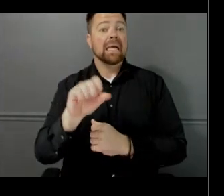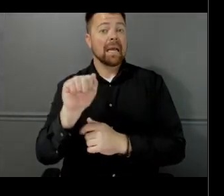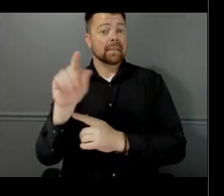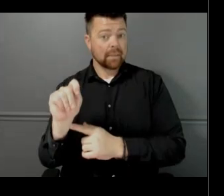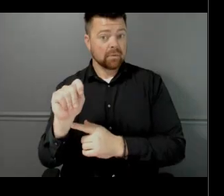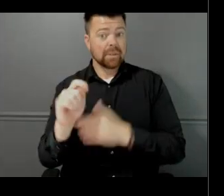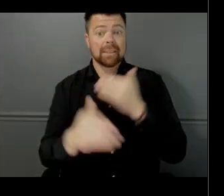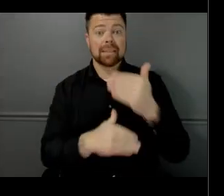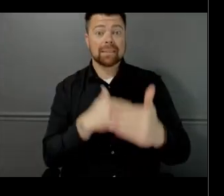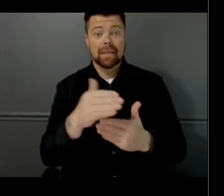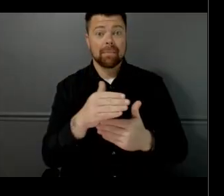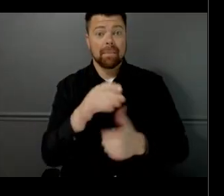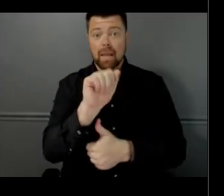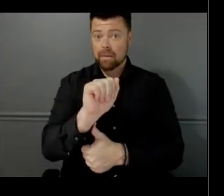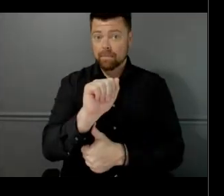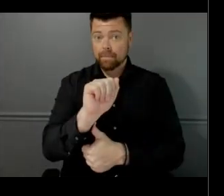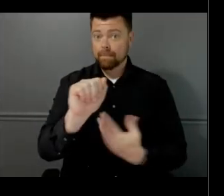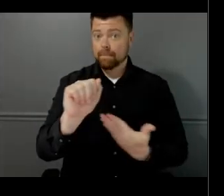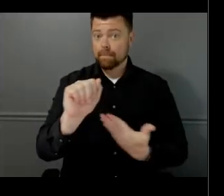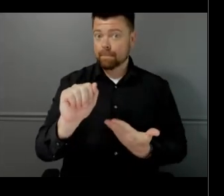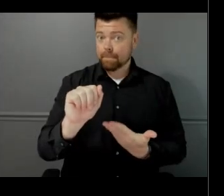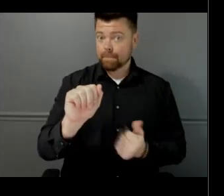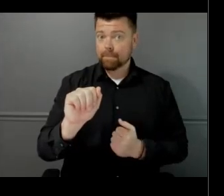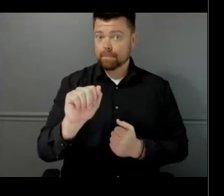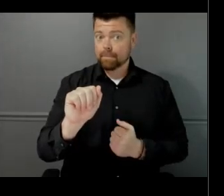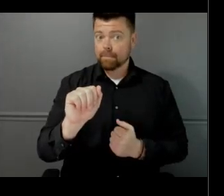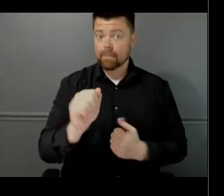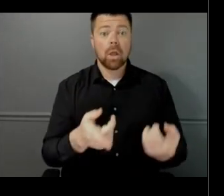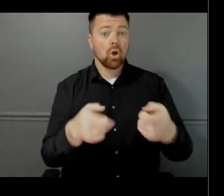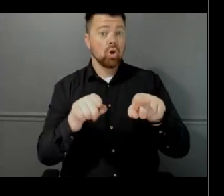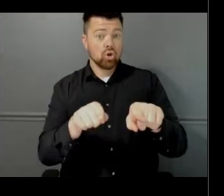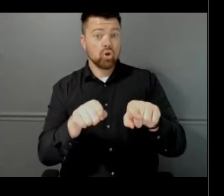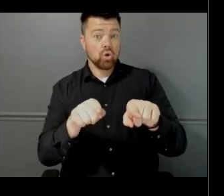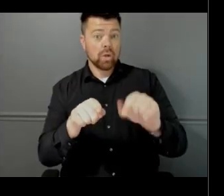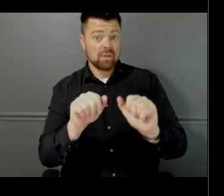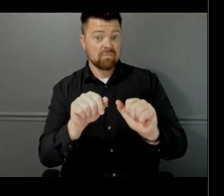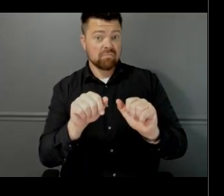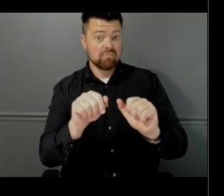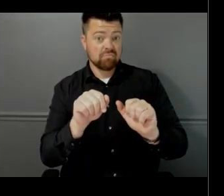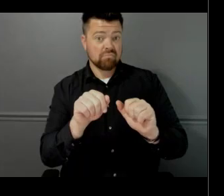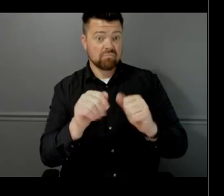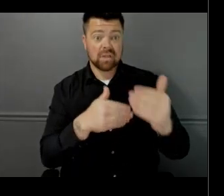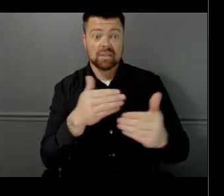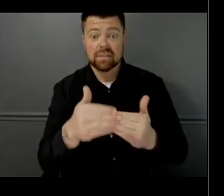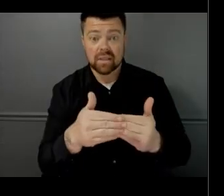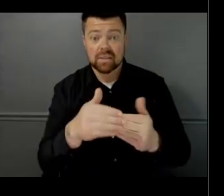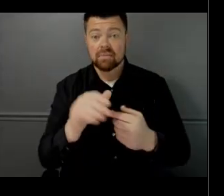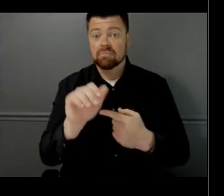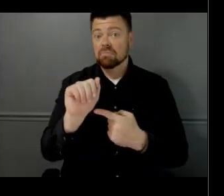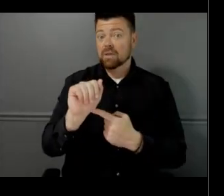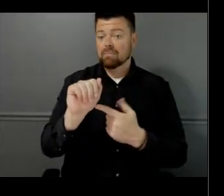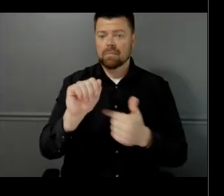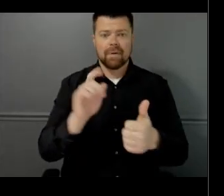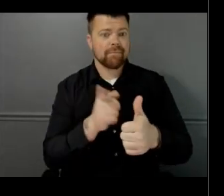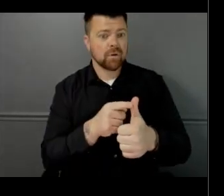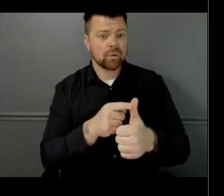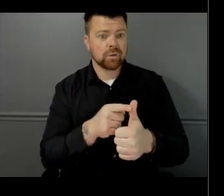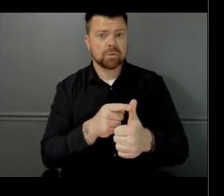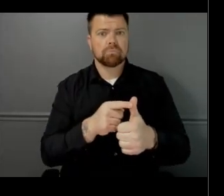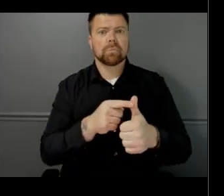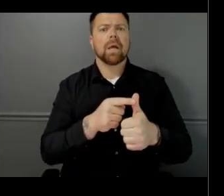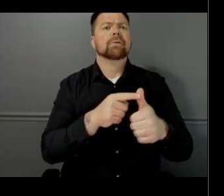step A. During step A, First, a survey